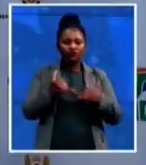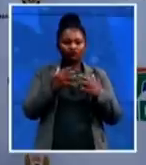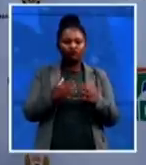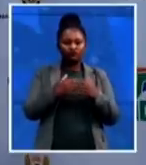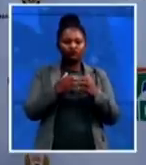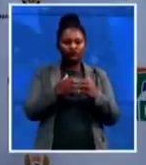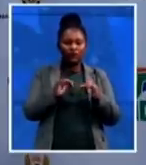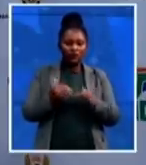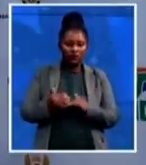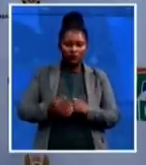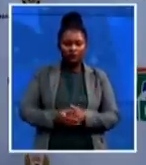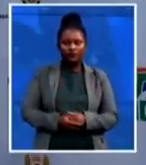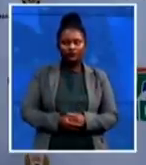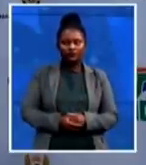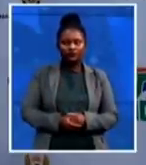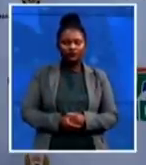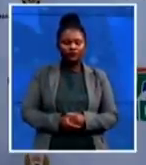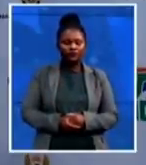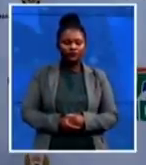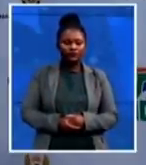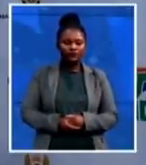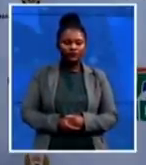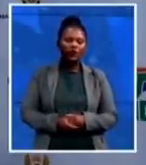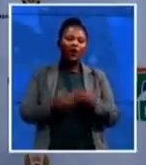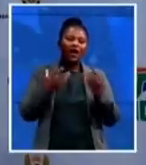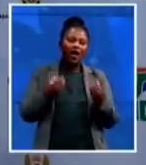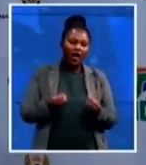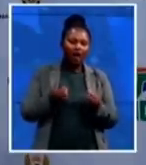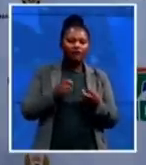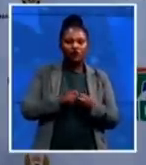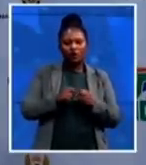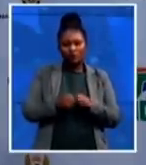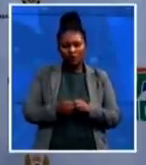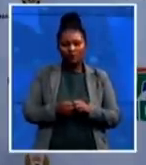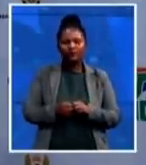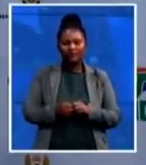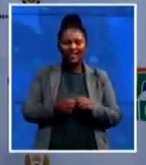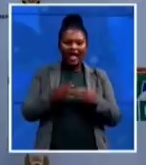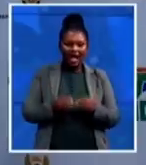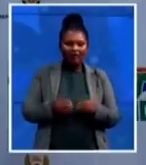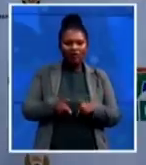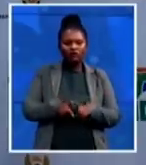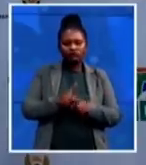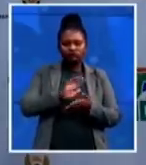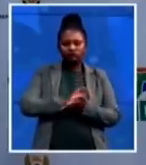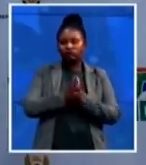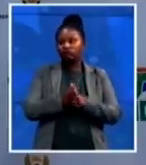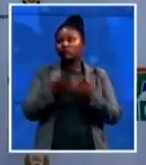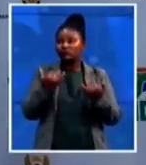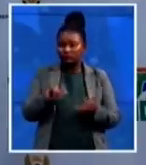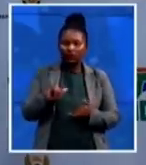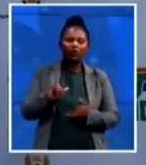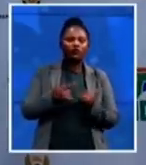There are certain problems that would be, there are certain damages that will still show as effect of the past,